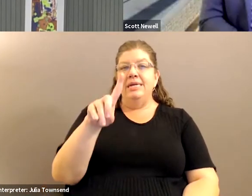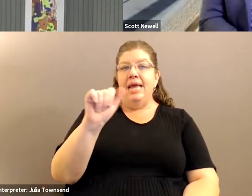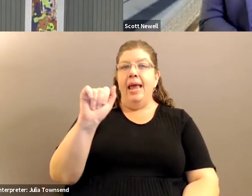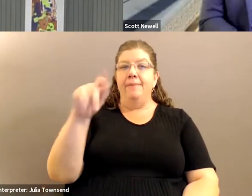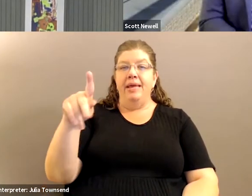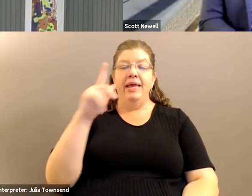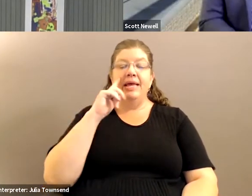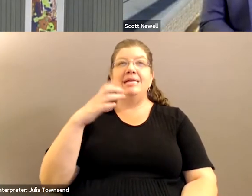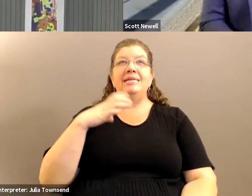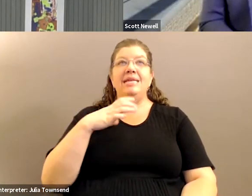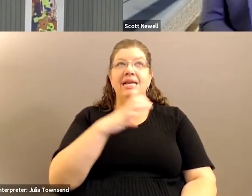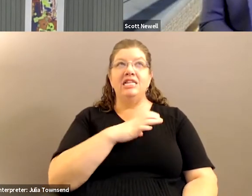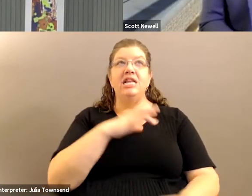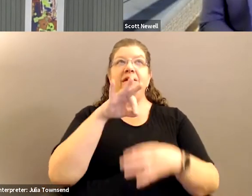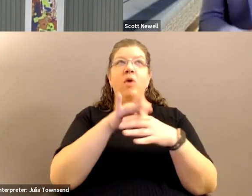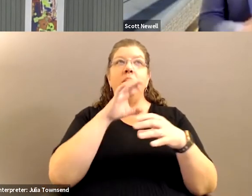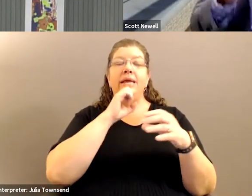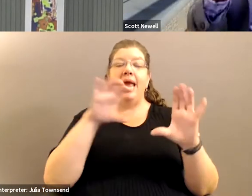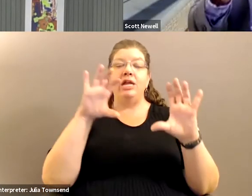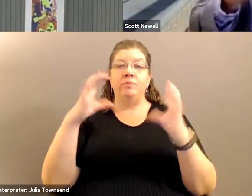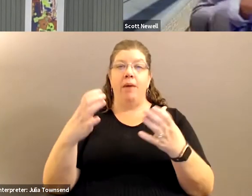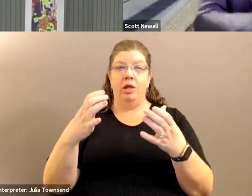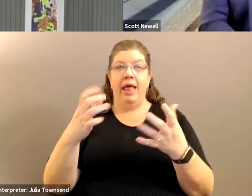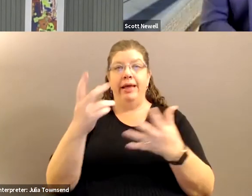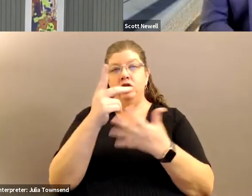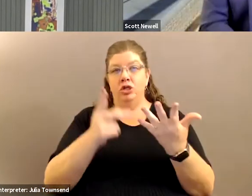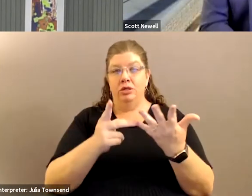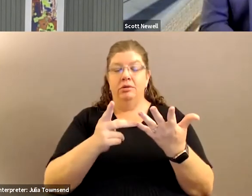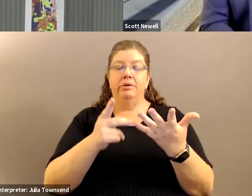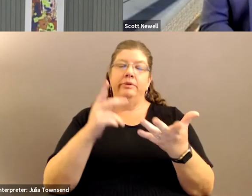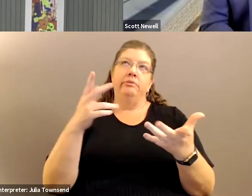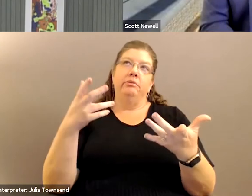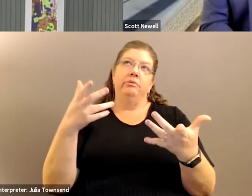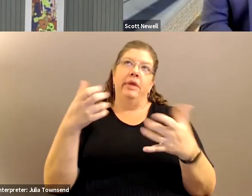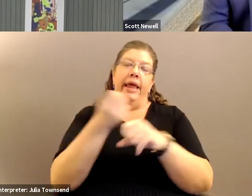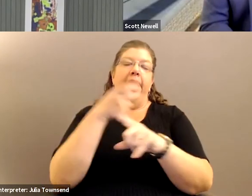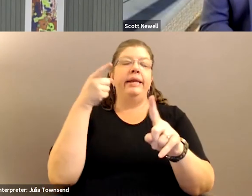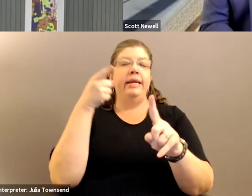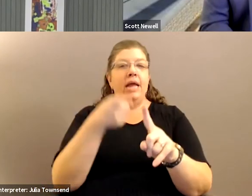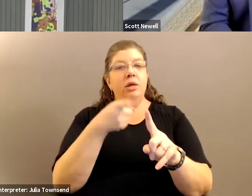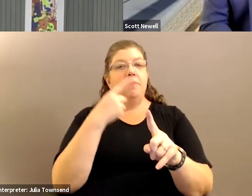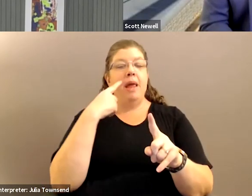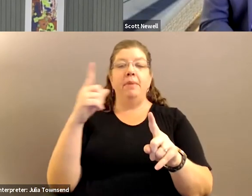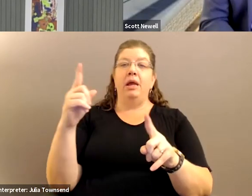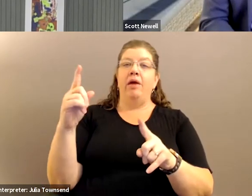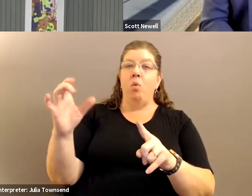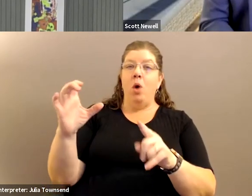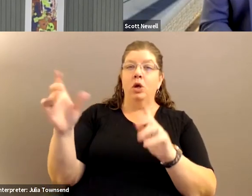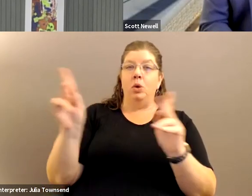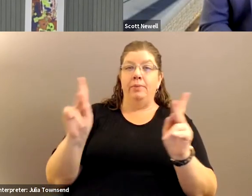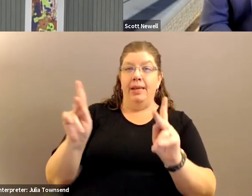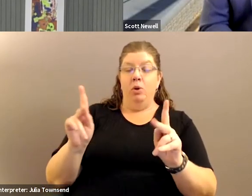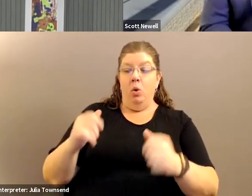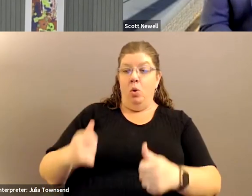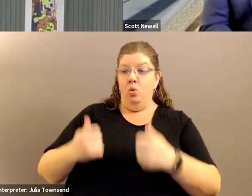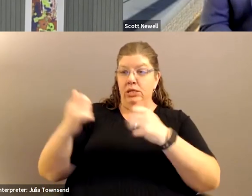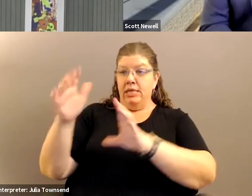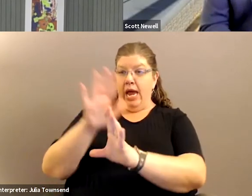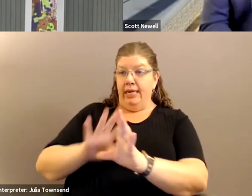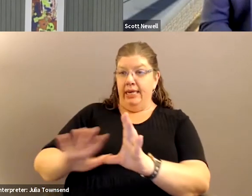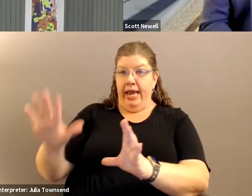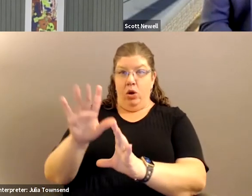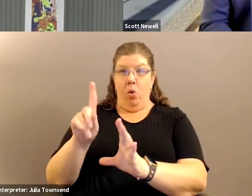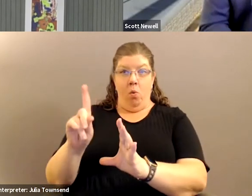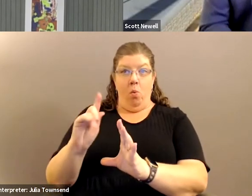citizen voting age population so in a nutshell you might have let's say 100 people that reside in a certain area